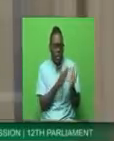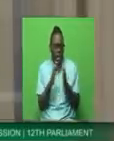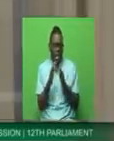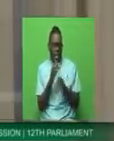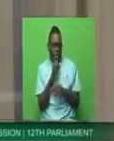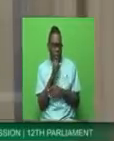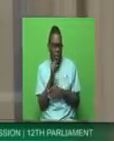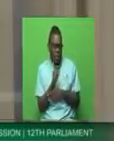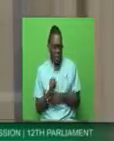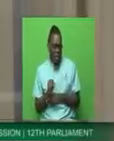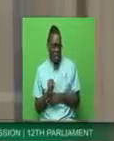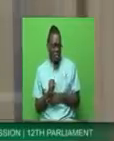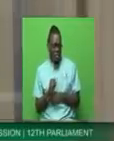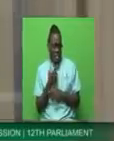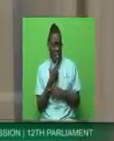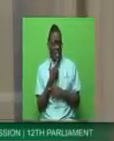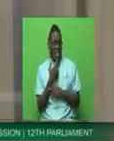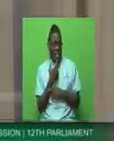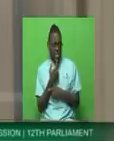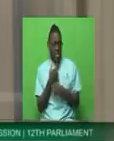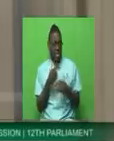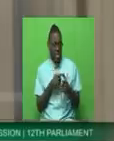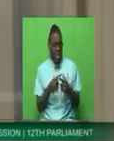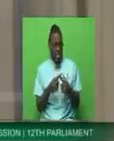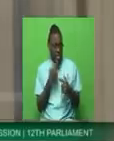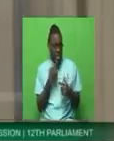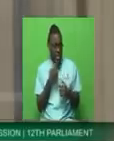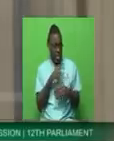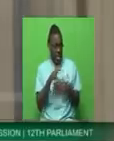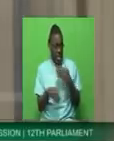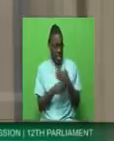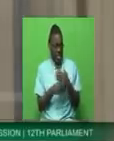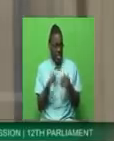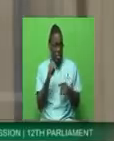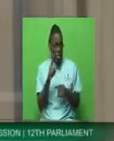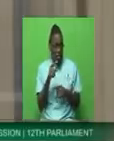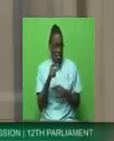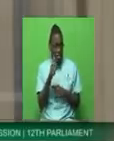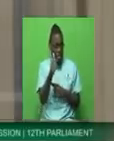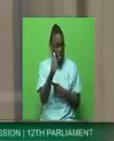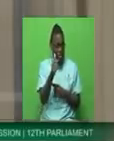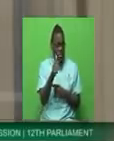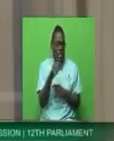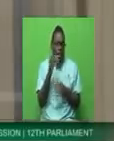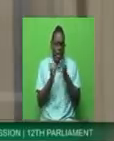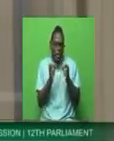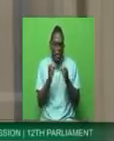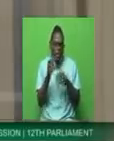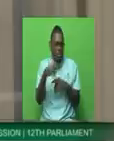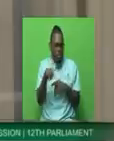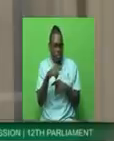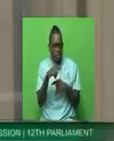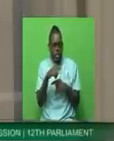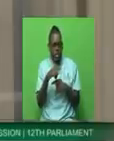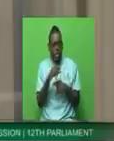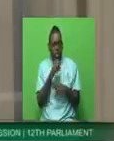Speaker, he then tried to present one of his own. But tell me, Madam Speaker, whether these are archaic plans. A biotechnology